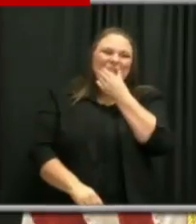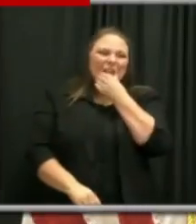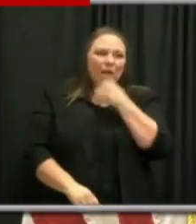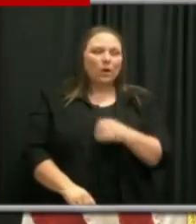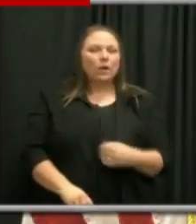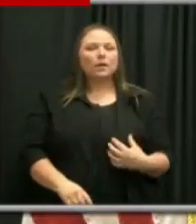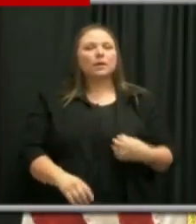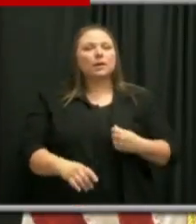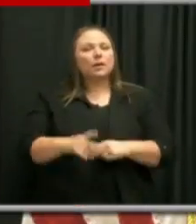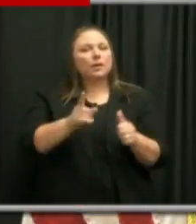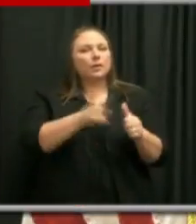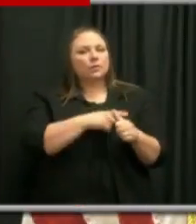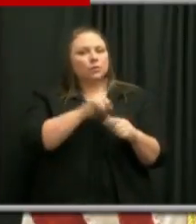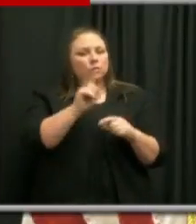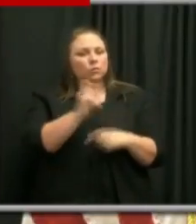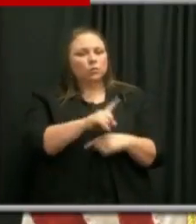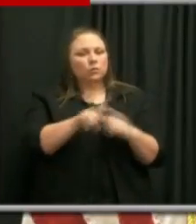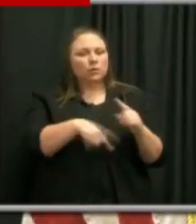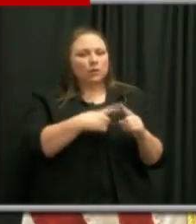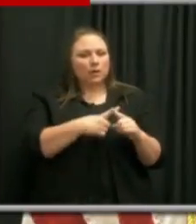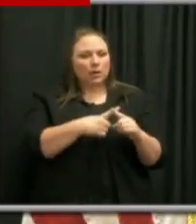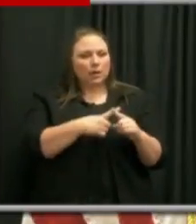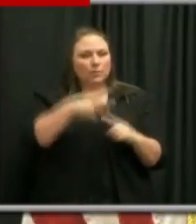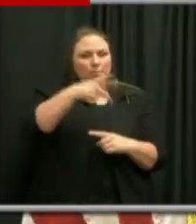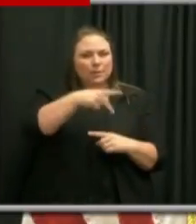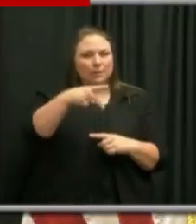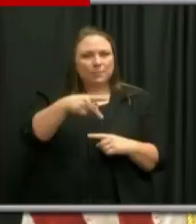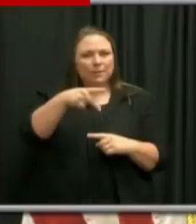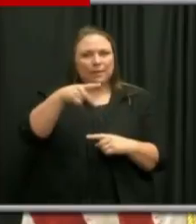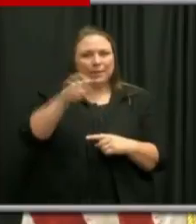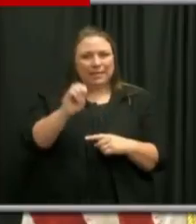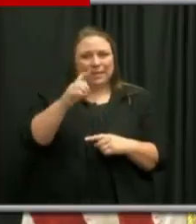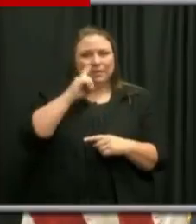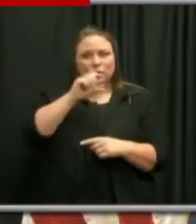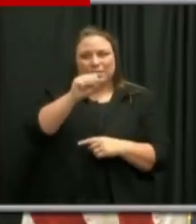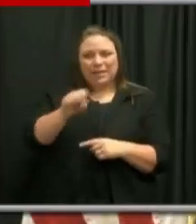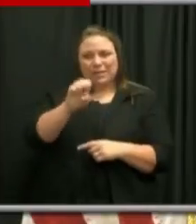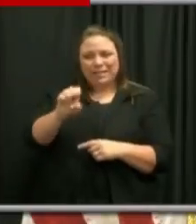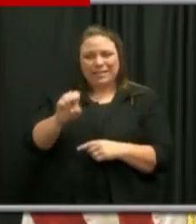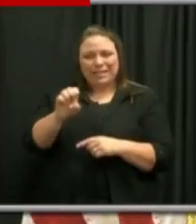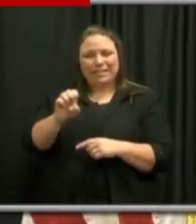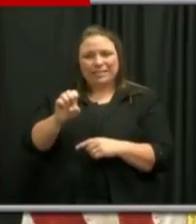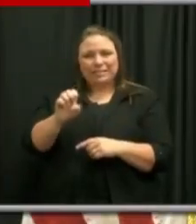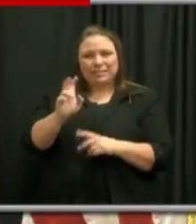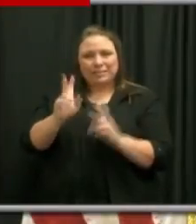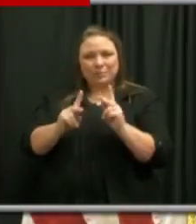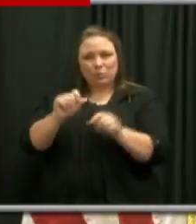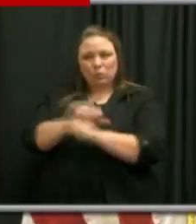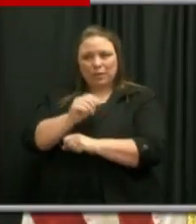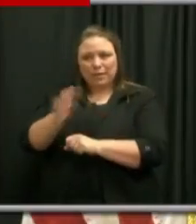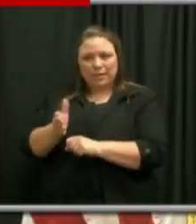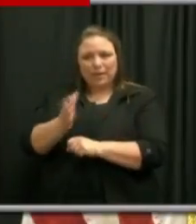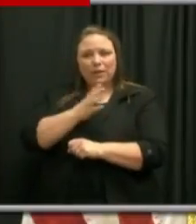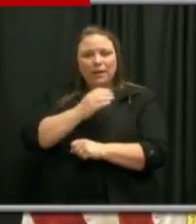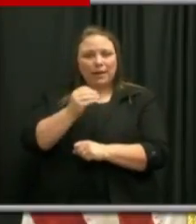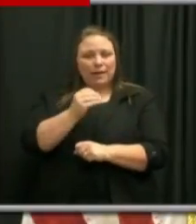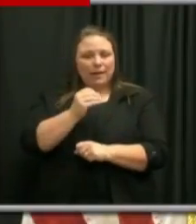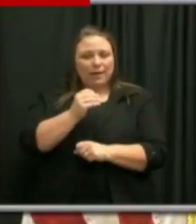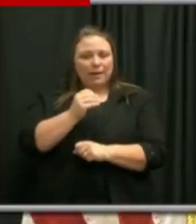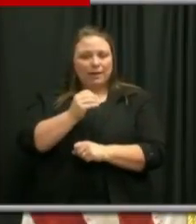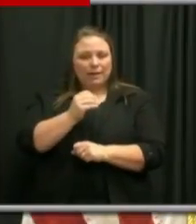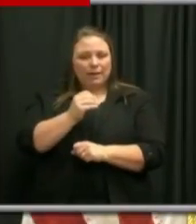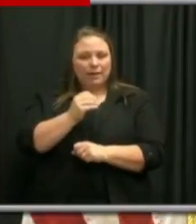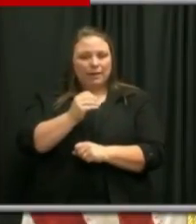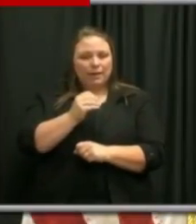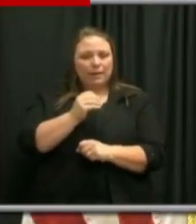So the first question is about PPE for essential workers in the Southeast and what the city may be doing in